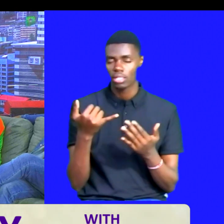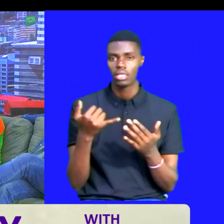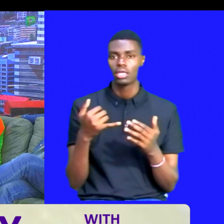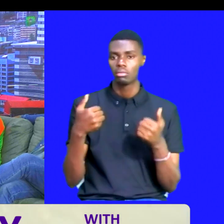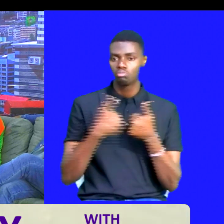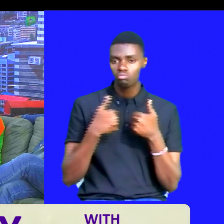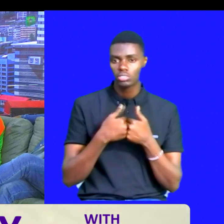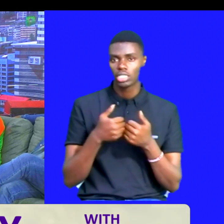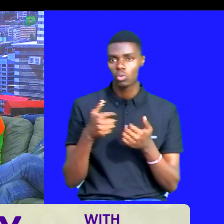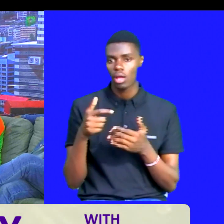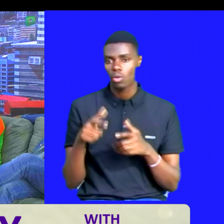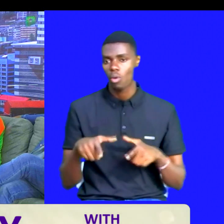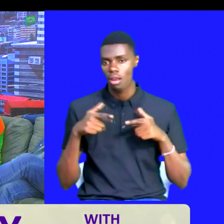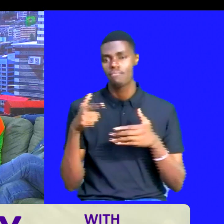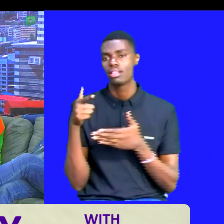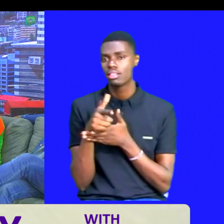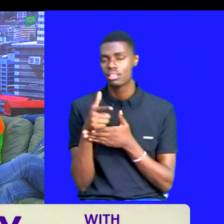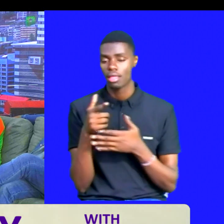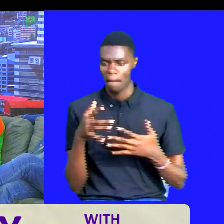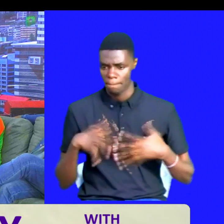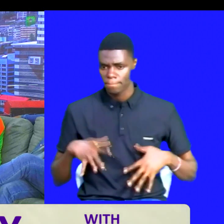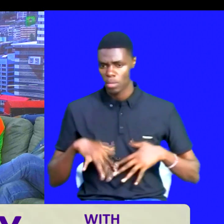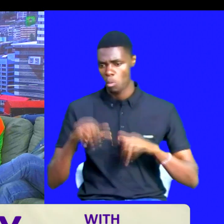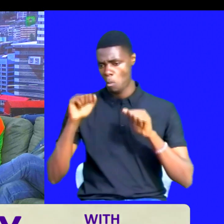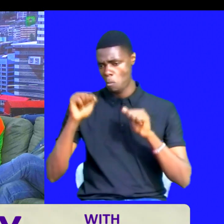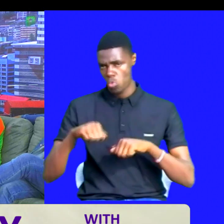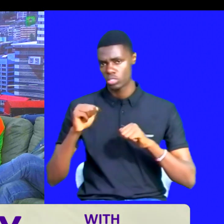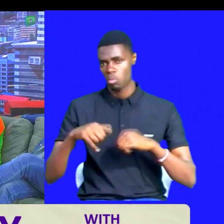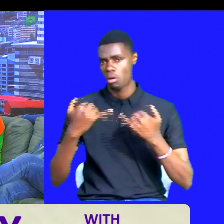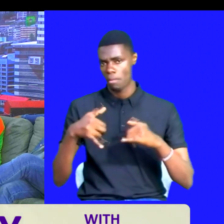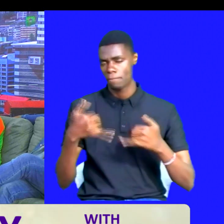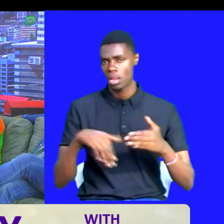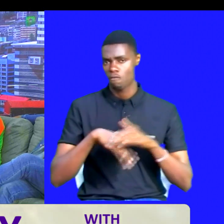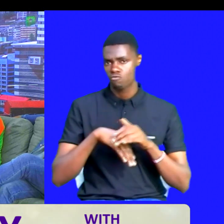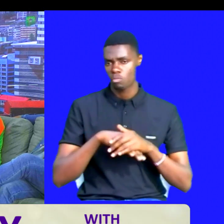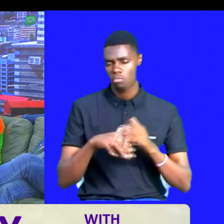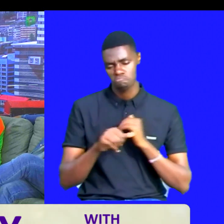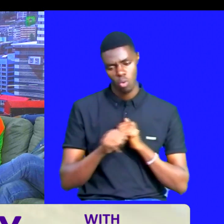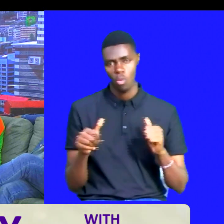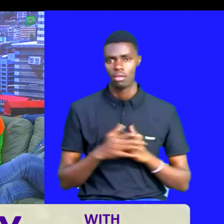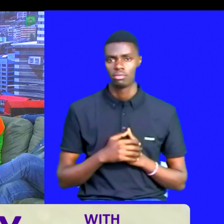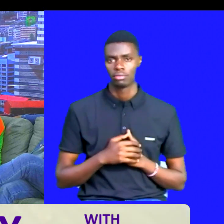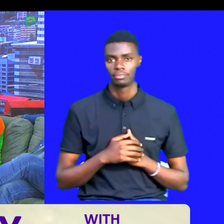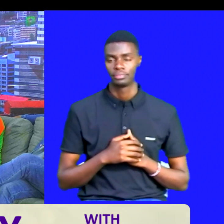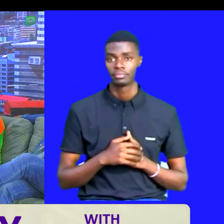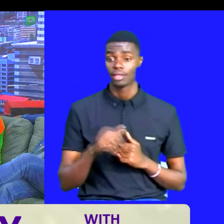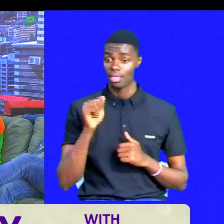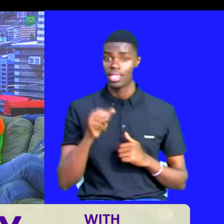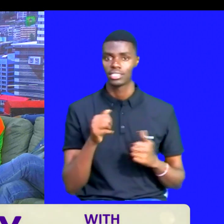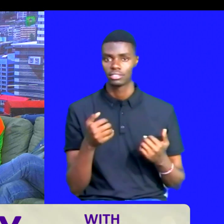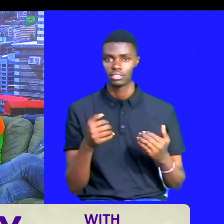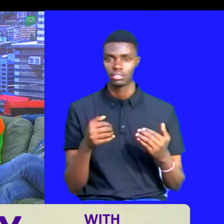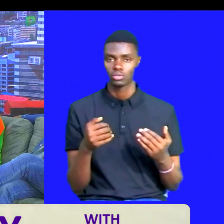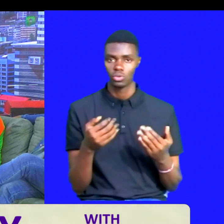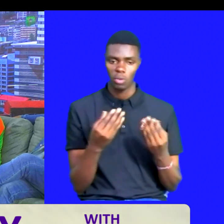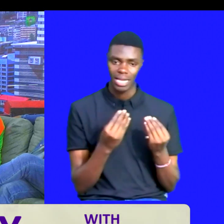live, right, you will see these guys can play ball. They can play football very well. We conceded goals,